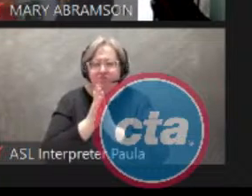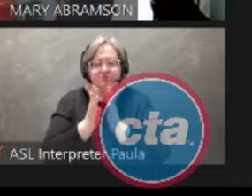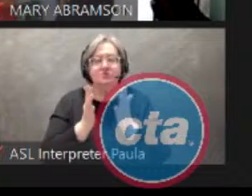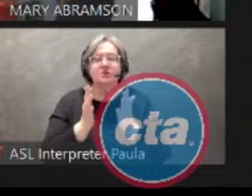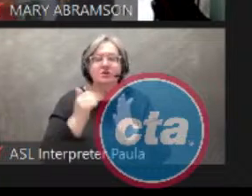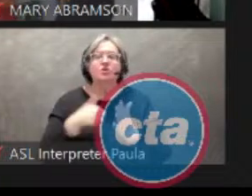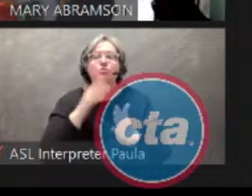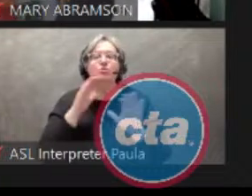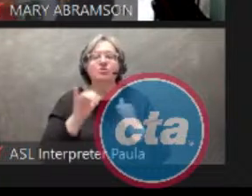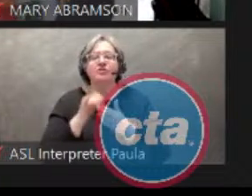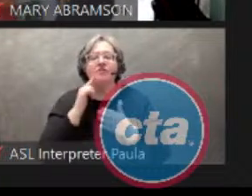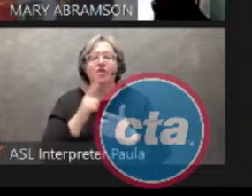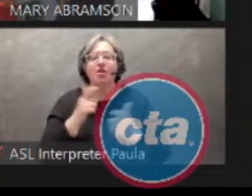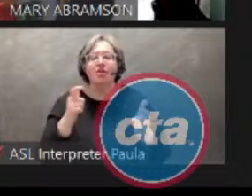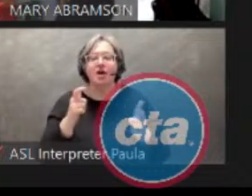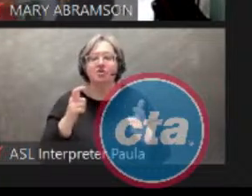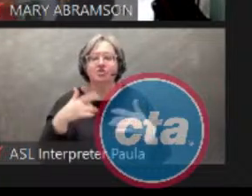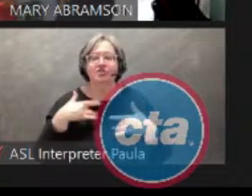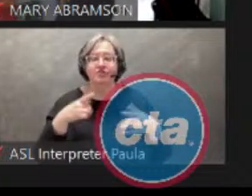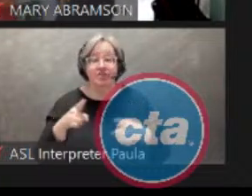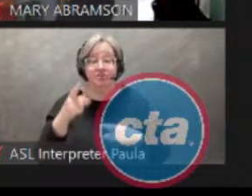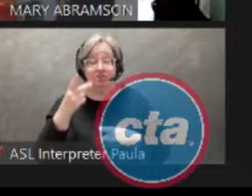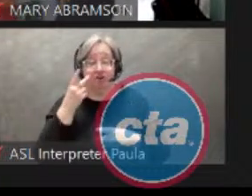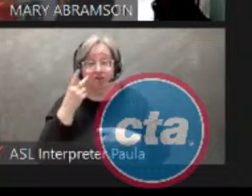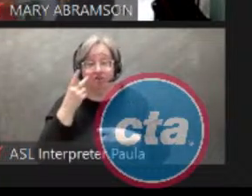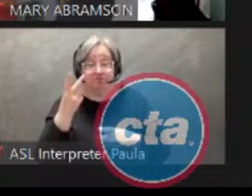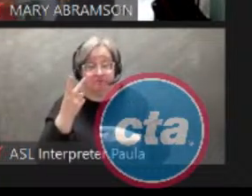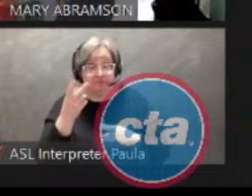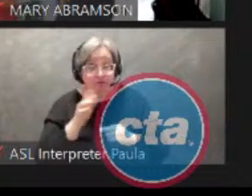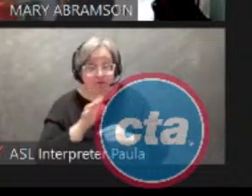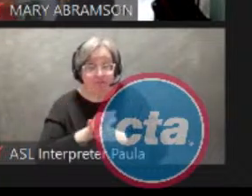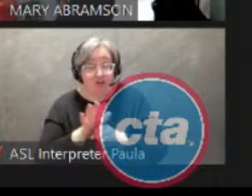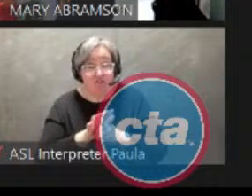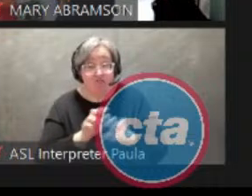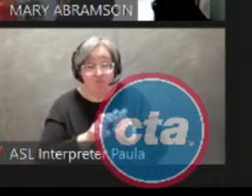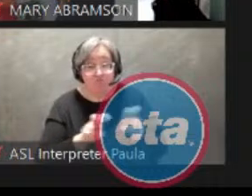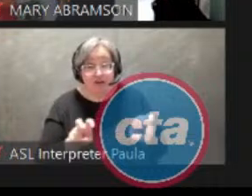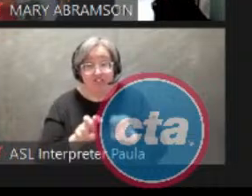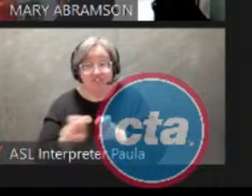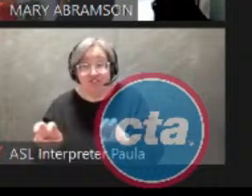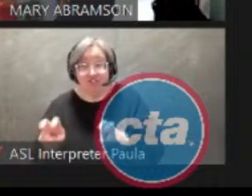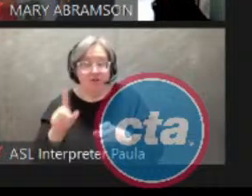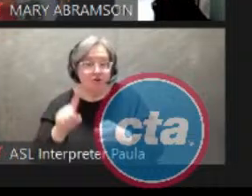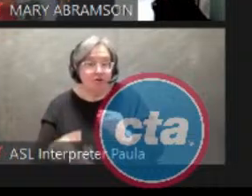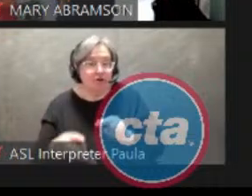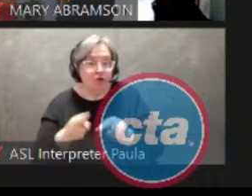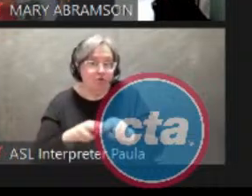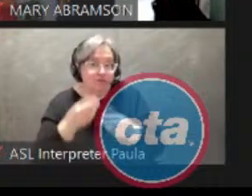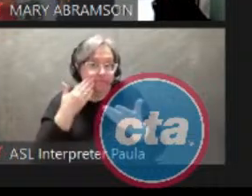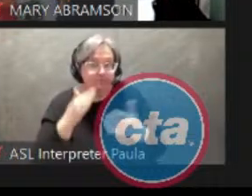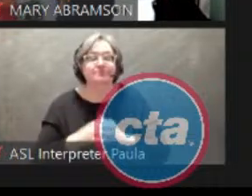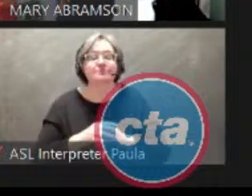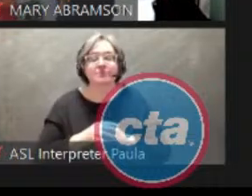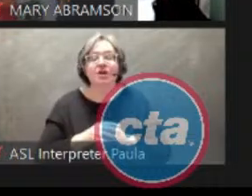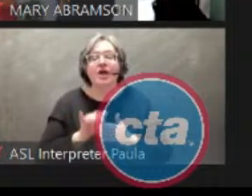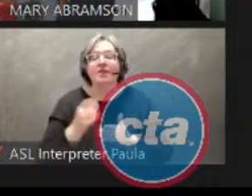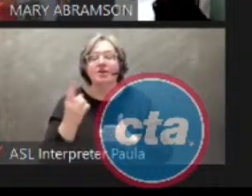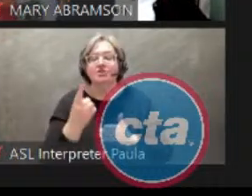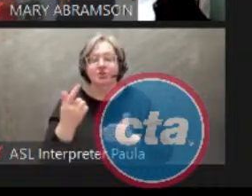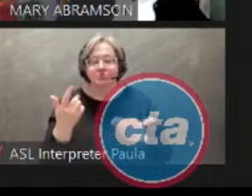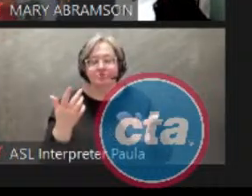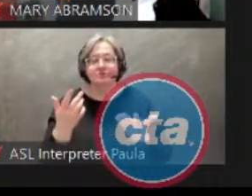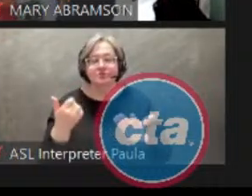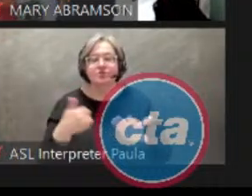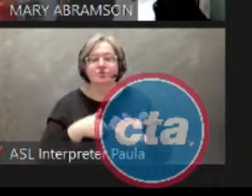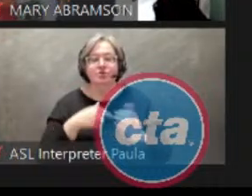large events to make sure that if we're seeing that is there enough furniture there and we need to increase that or not. So that's something that